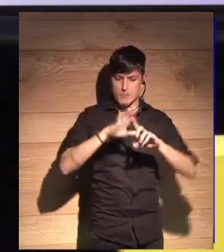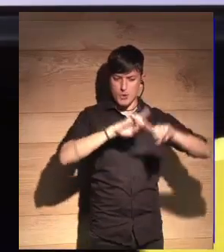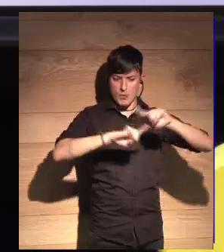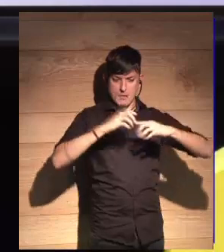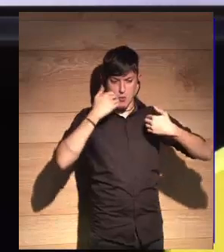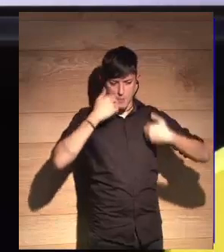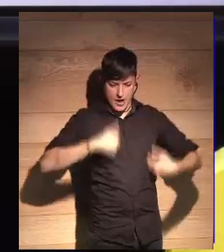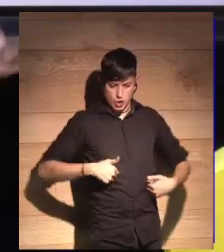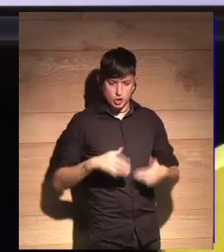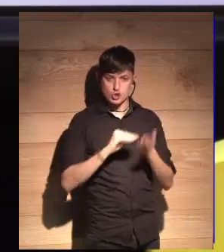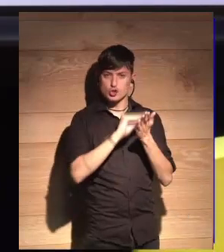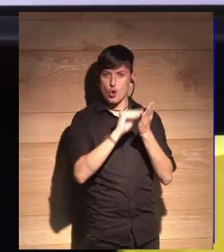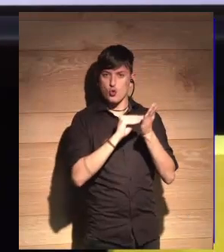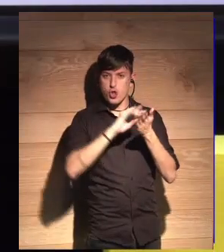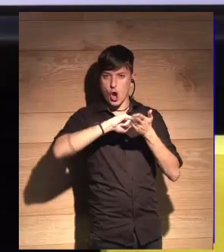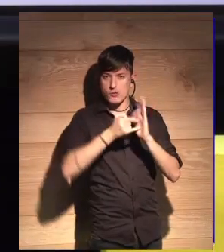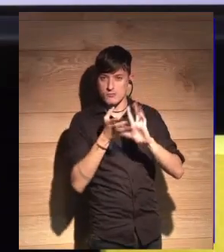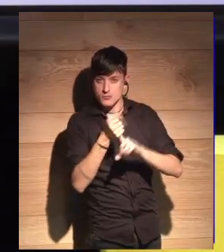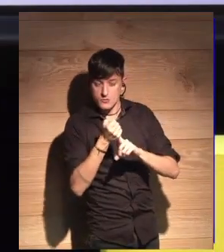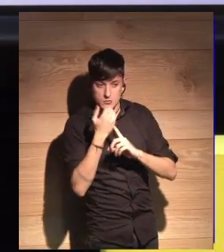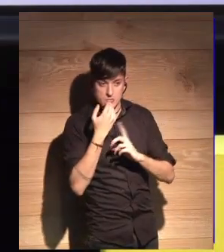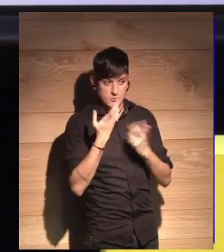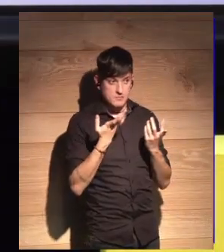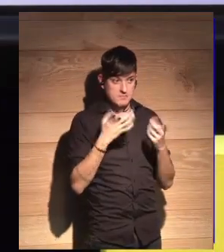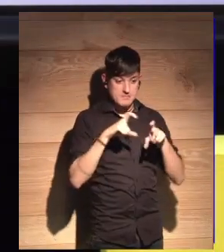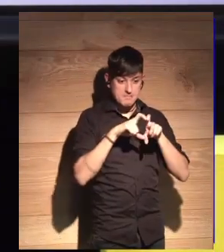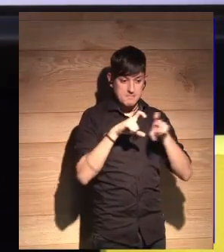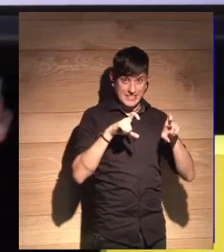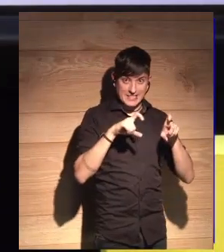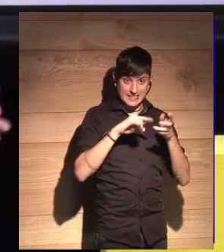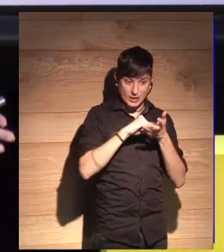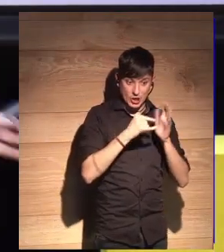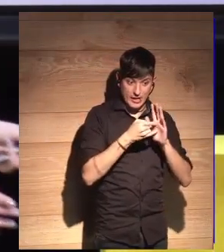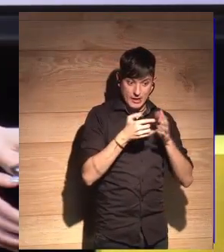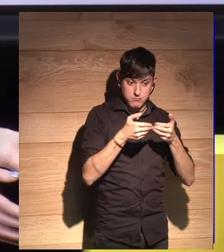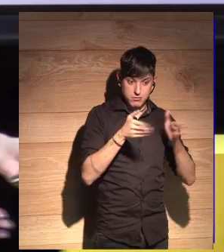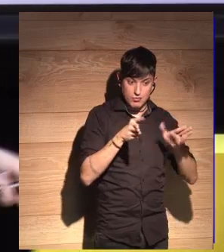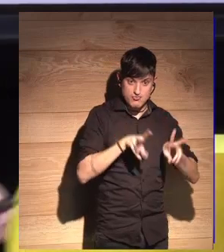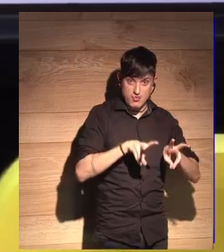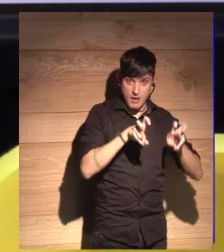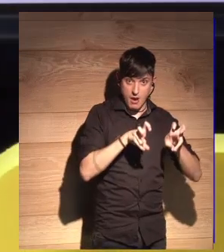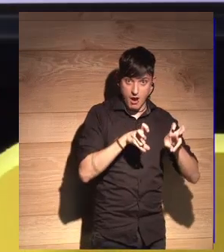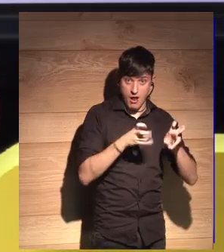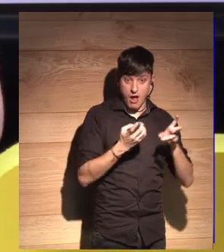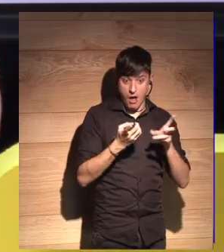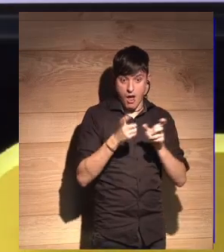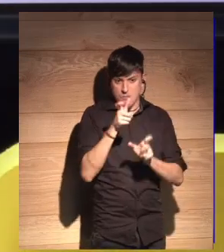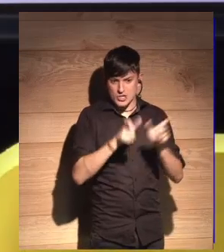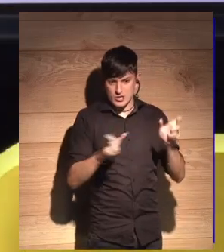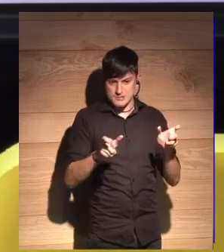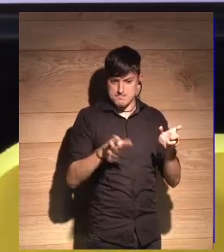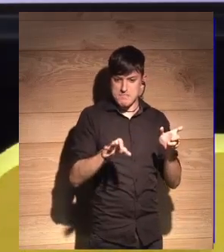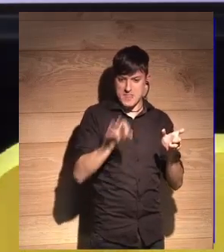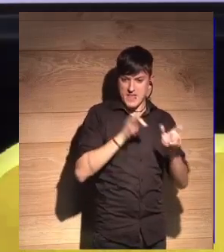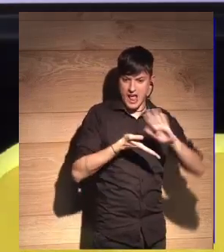they often go and buy a farm so that they can experience time again, so that they can put the